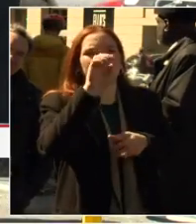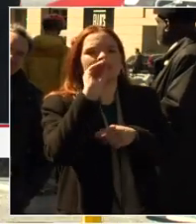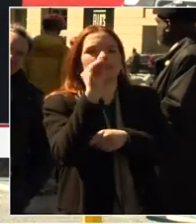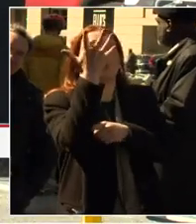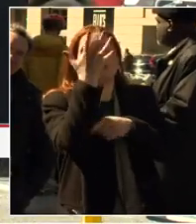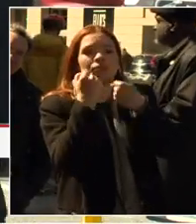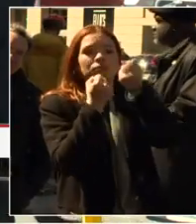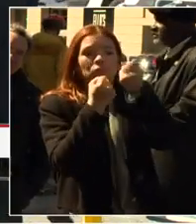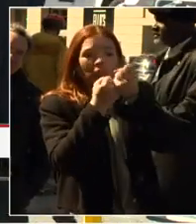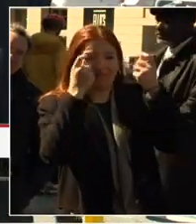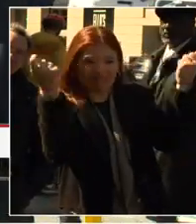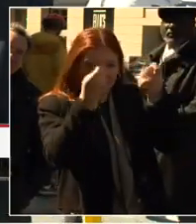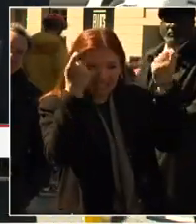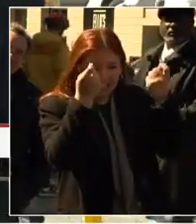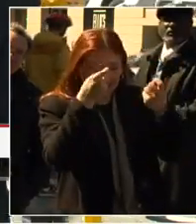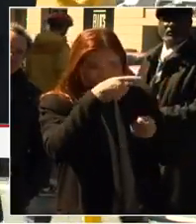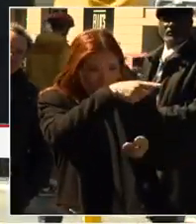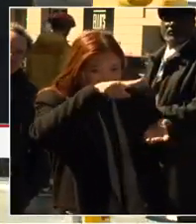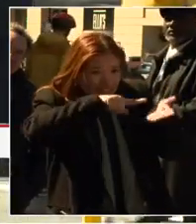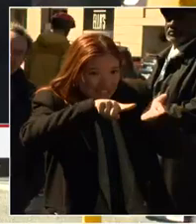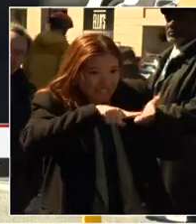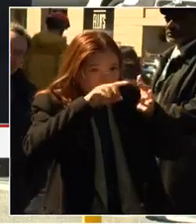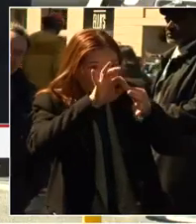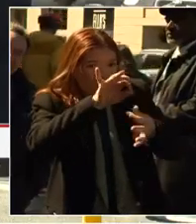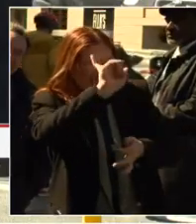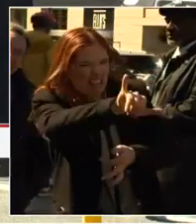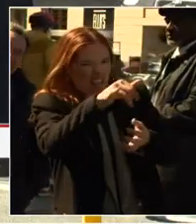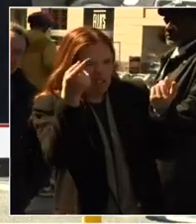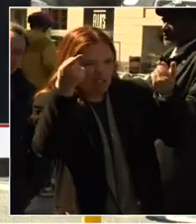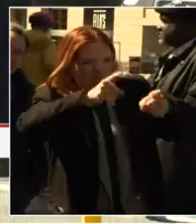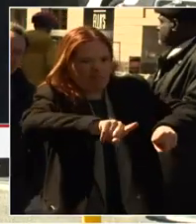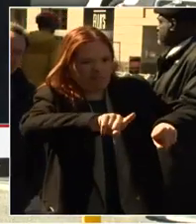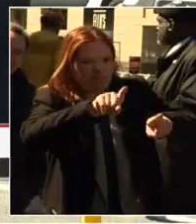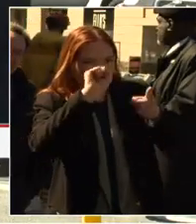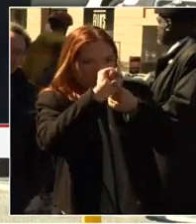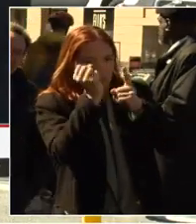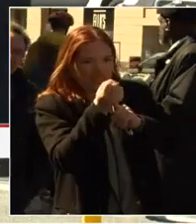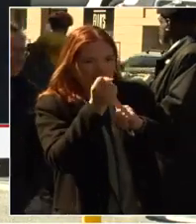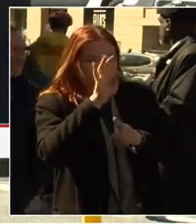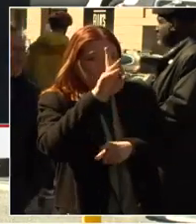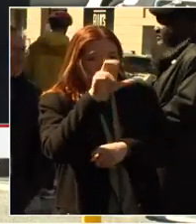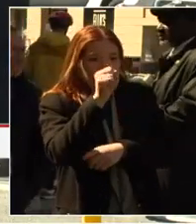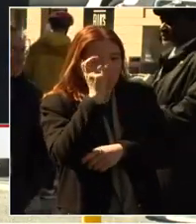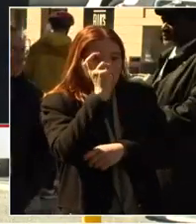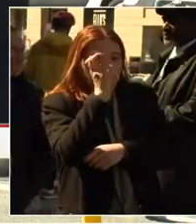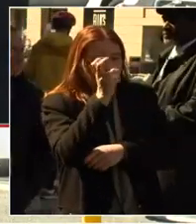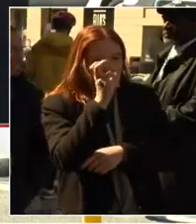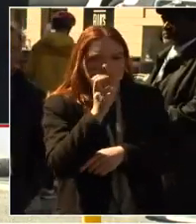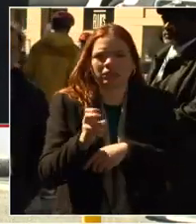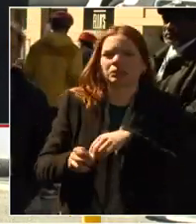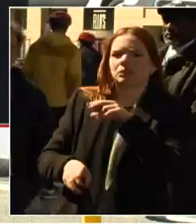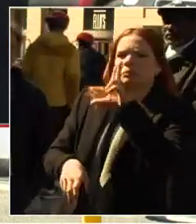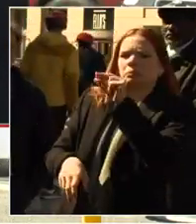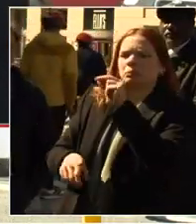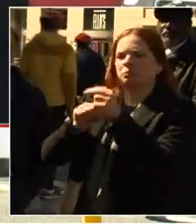anything you're investigating have to do with that Cherry Blossom bus? It does not. Okay,